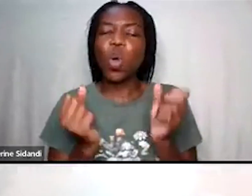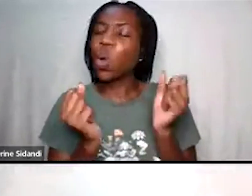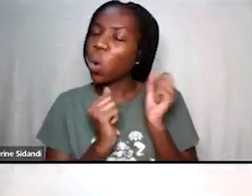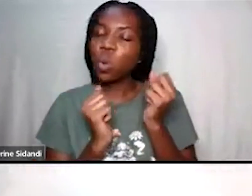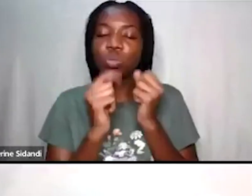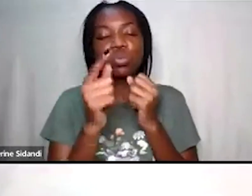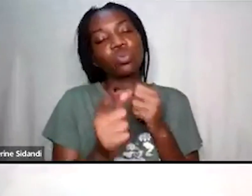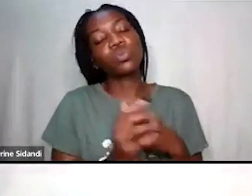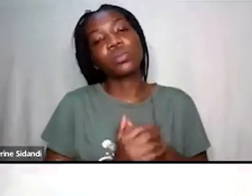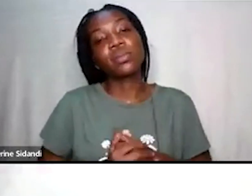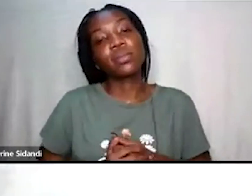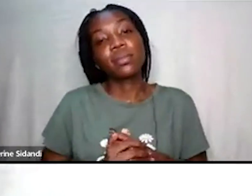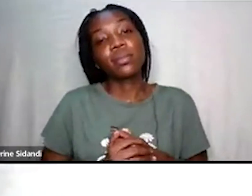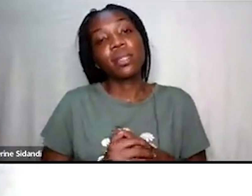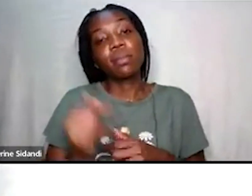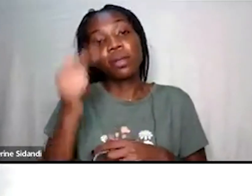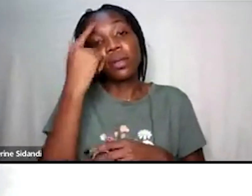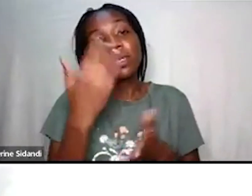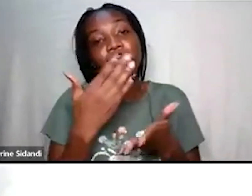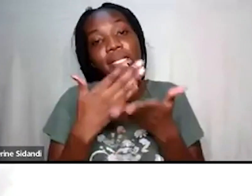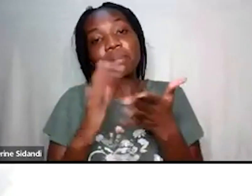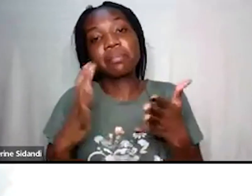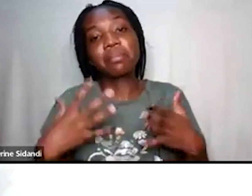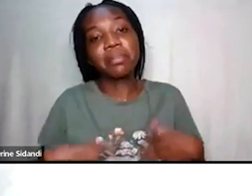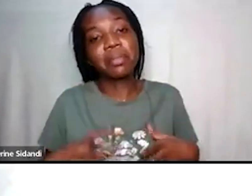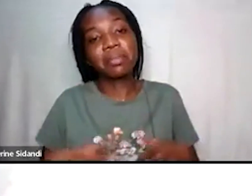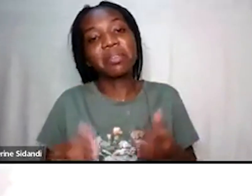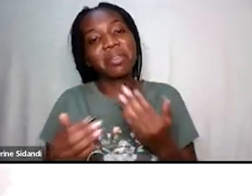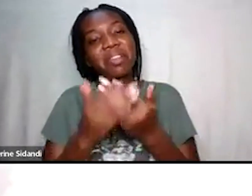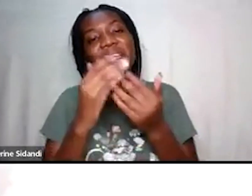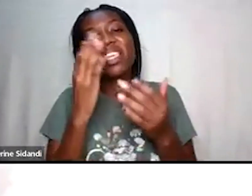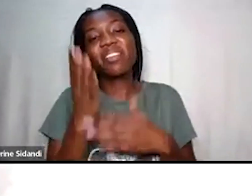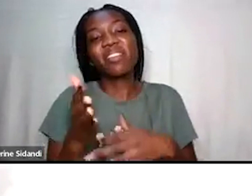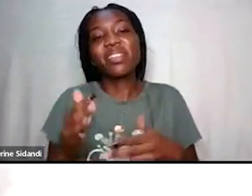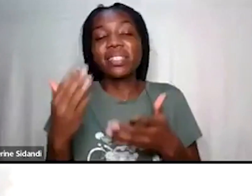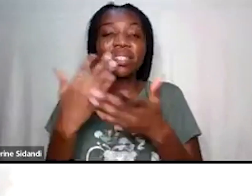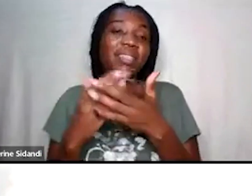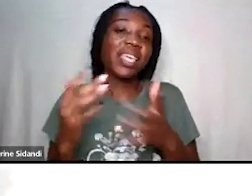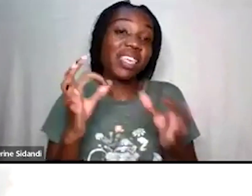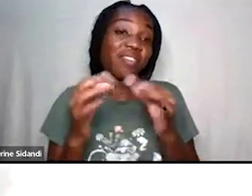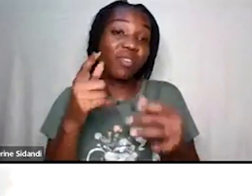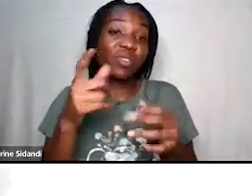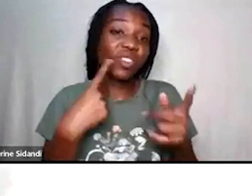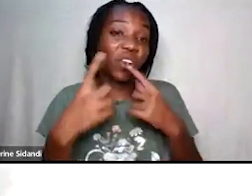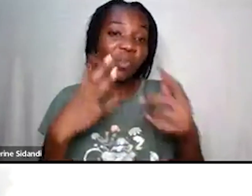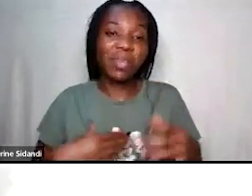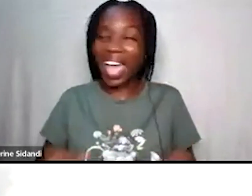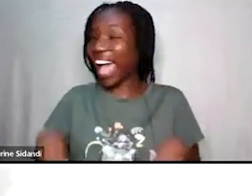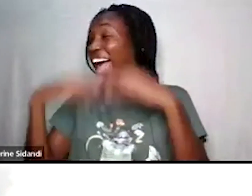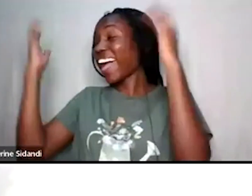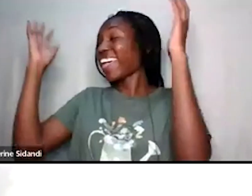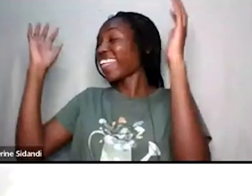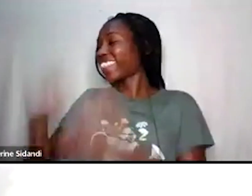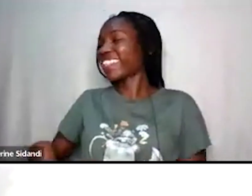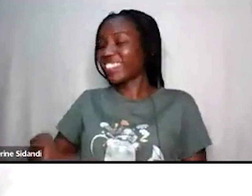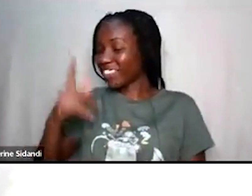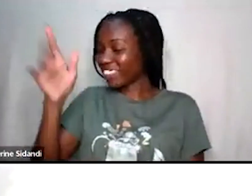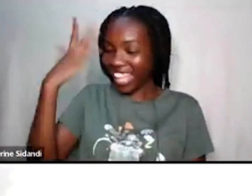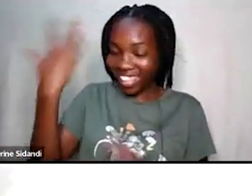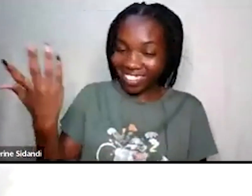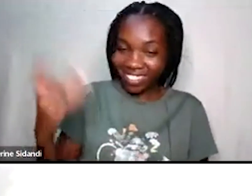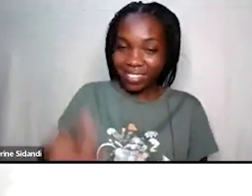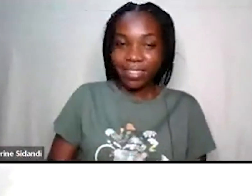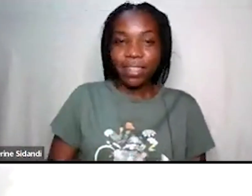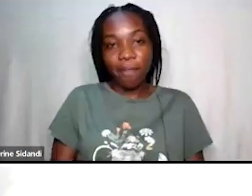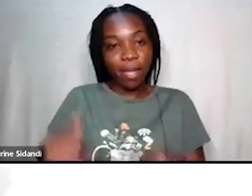you. Because there are some people naturally who are just like that. For me, when you talk to me on the street, I'll be, hi. Then I'll be, hi, how are you? Where have we met?